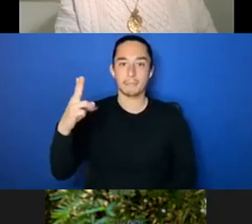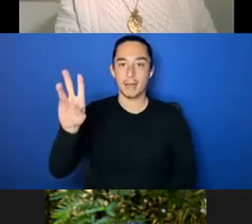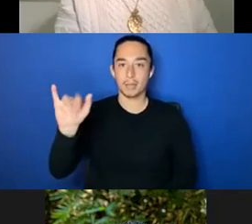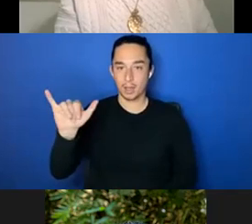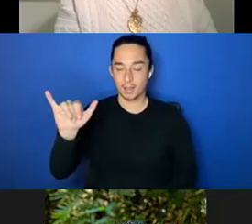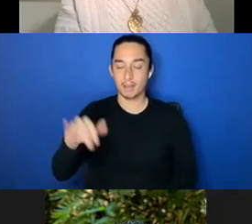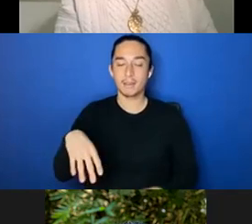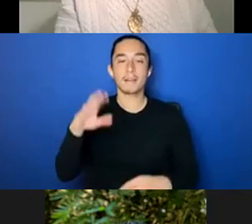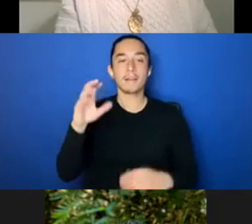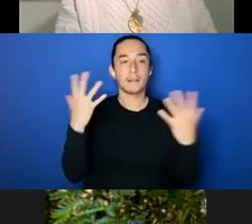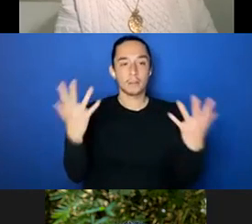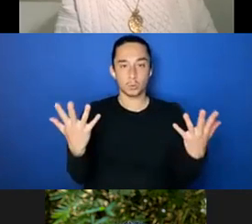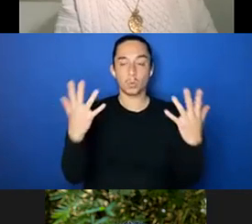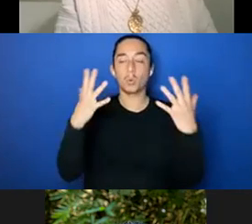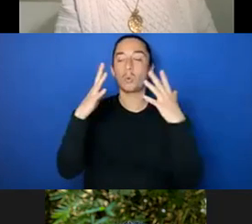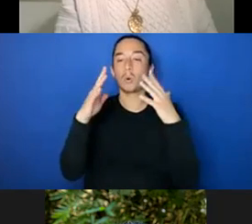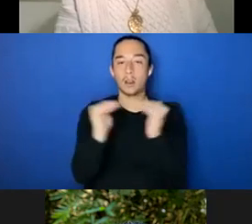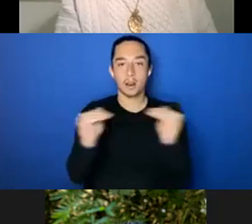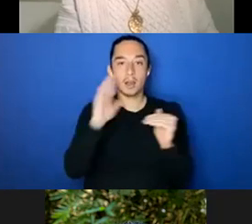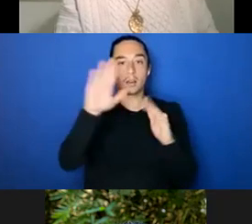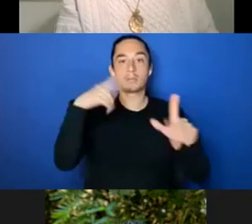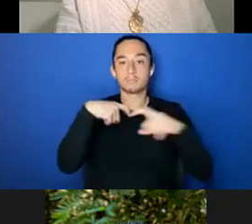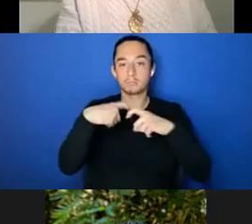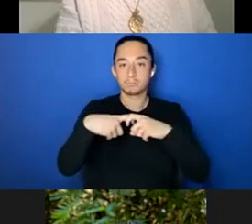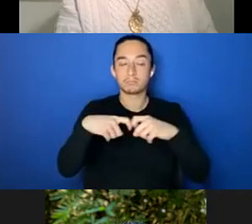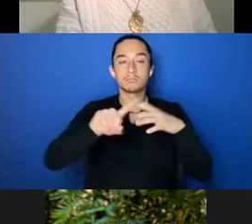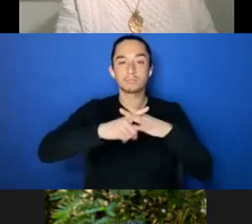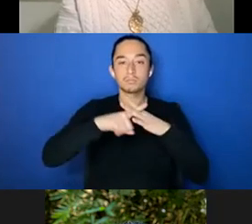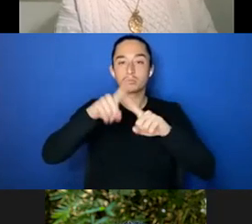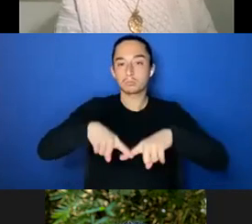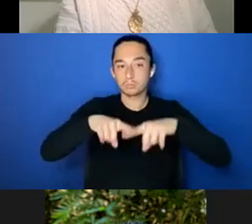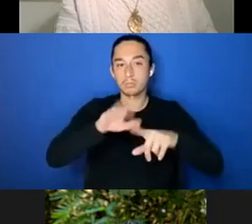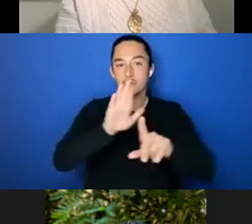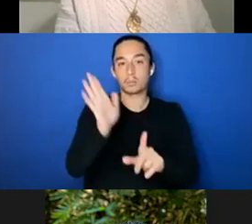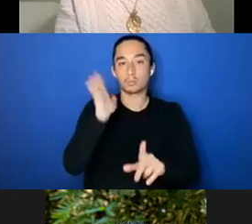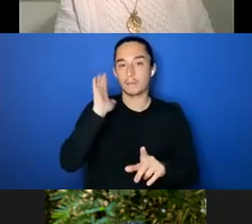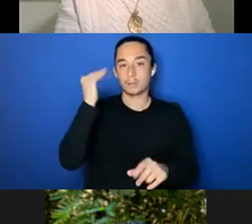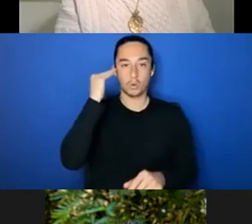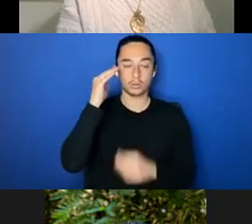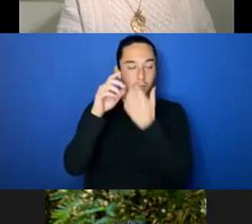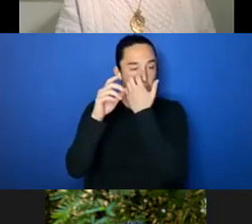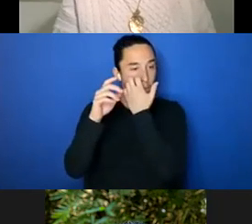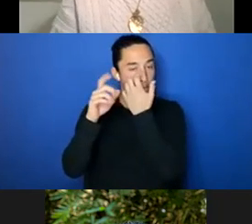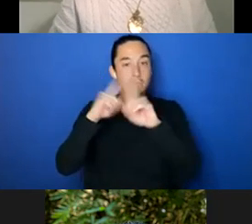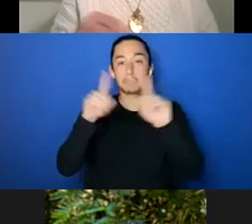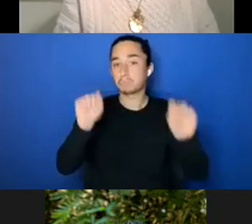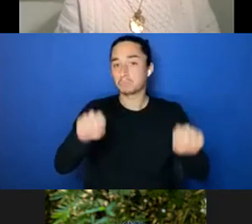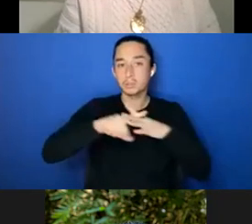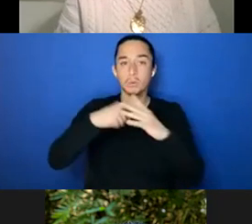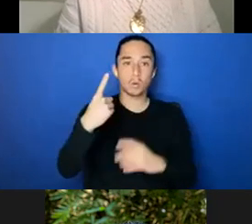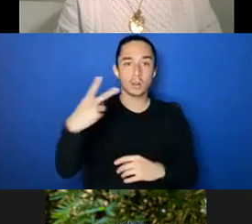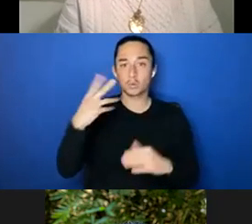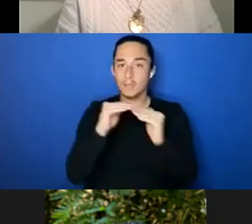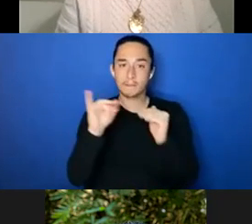that, you know, the level that they would start in Spanish would be dependent on their previous knowledge, but they could start at a 1-2 level if they're